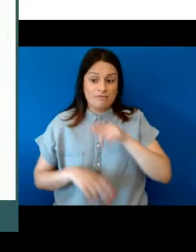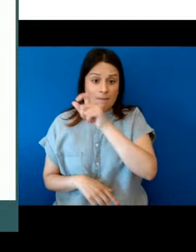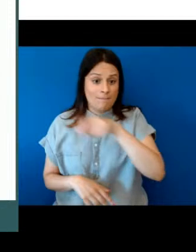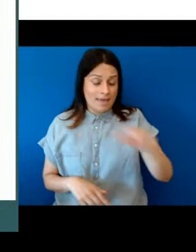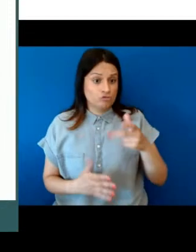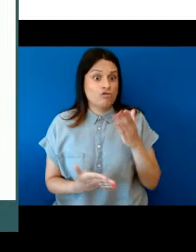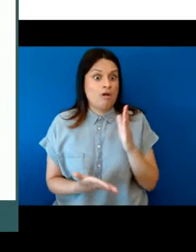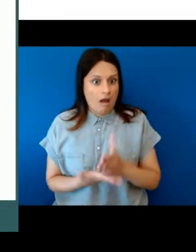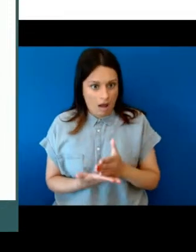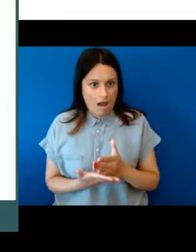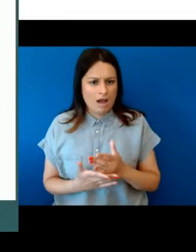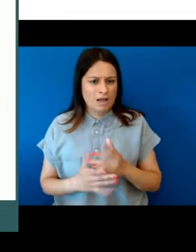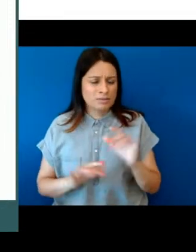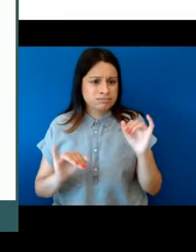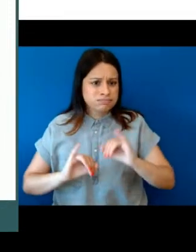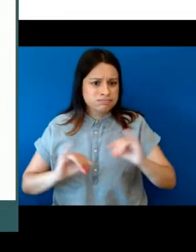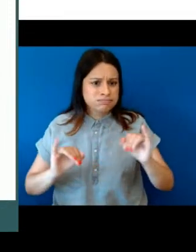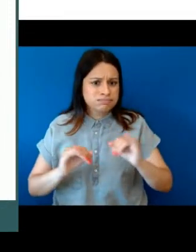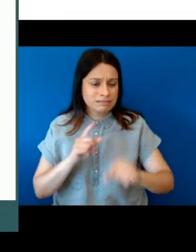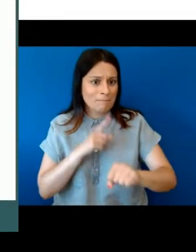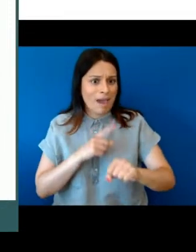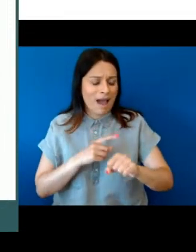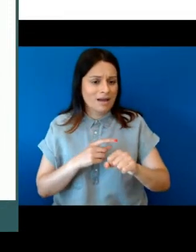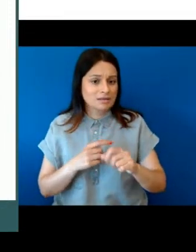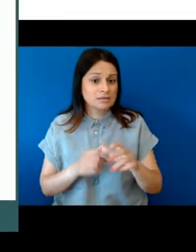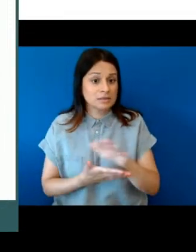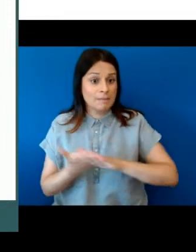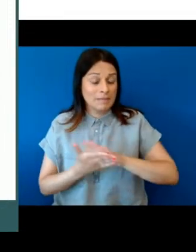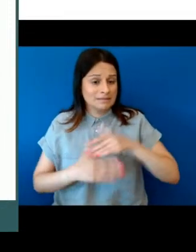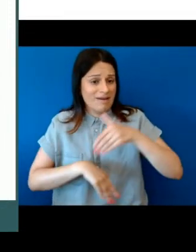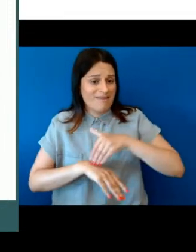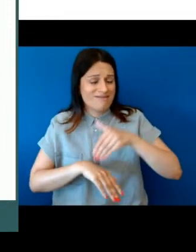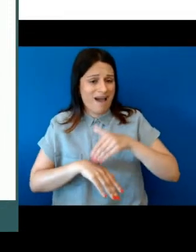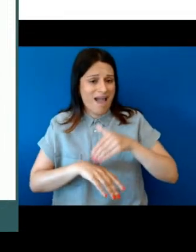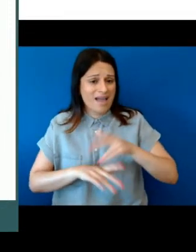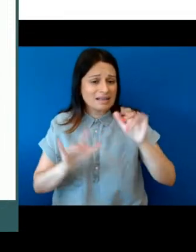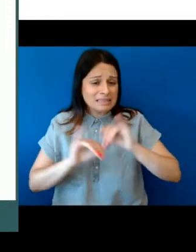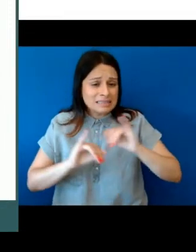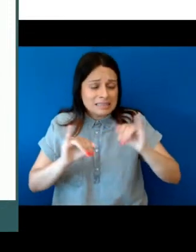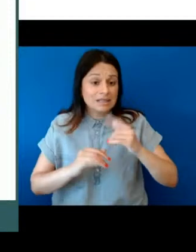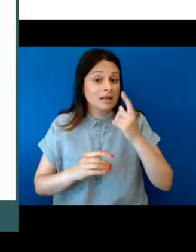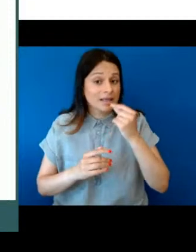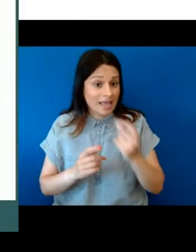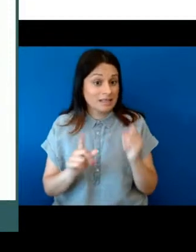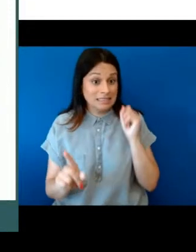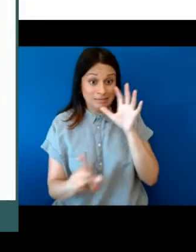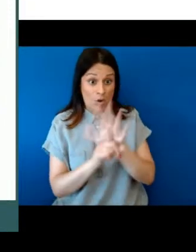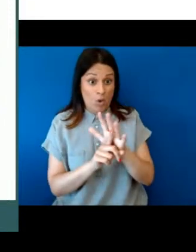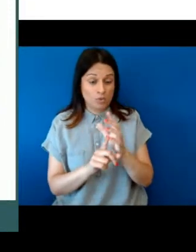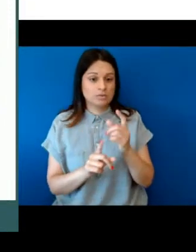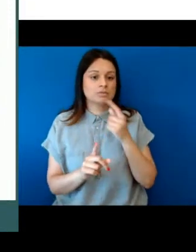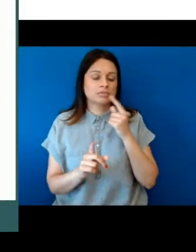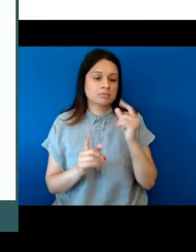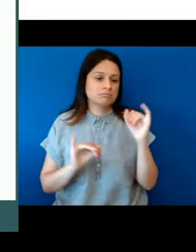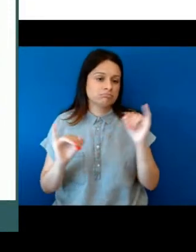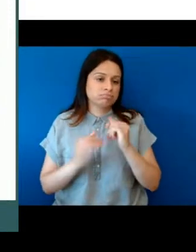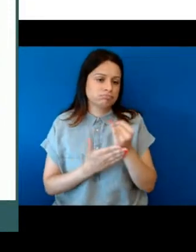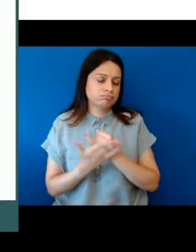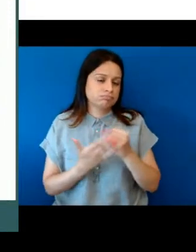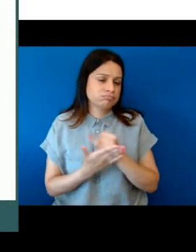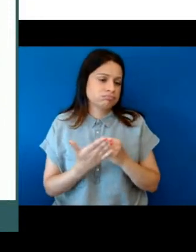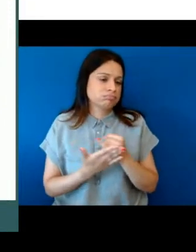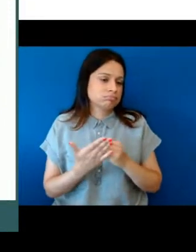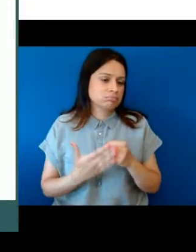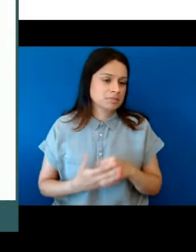pollen, this overwhelming exposure can lead to chaos. So it is good to see that